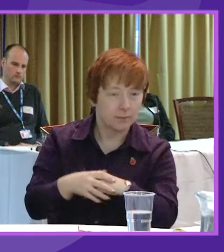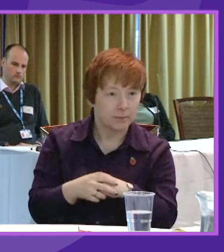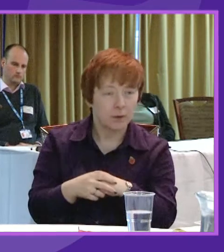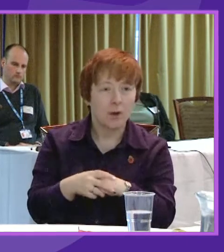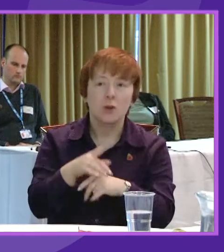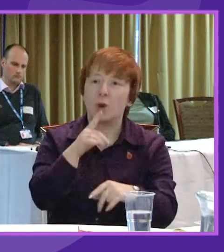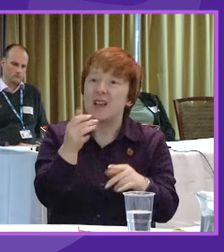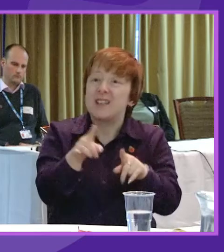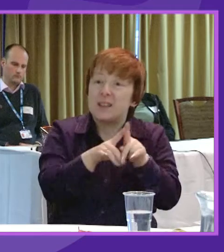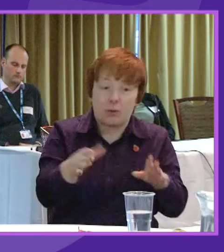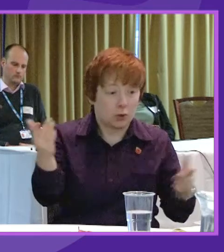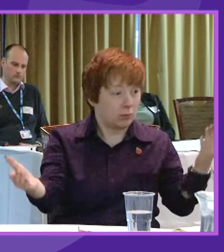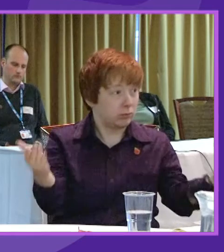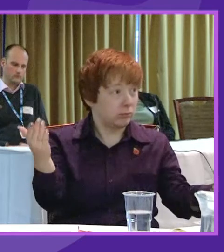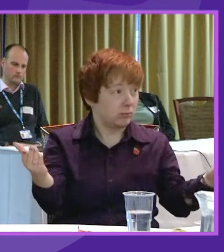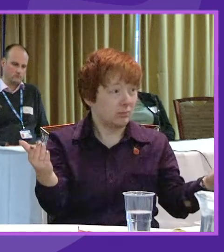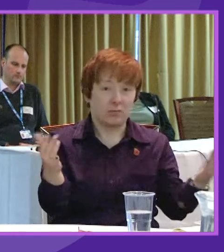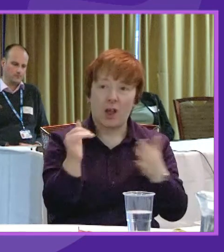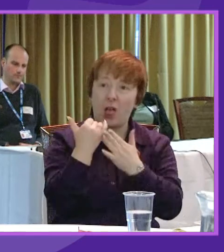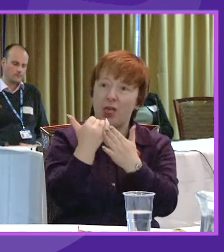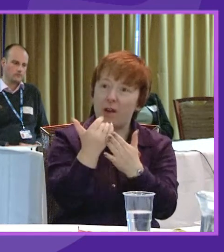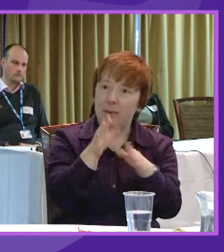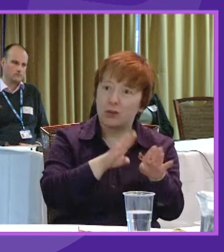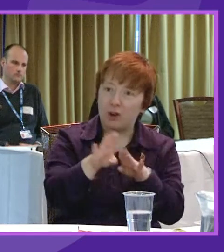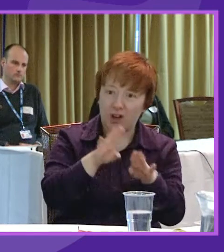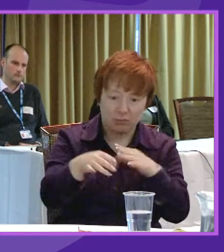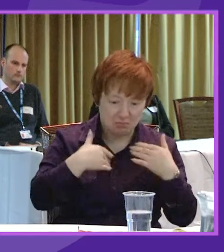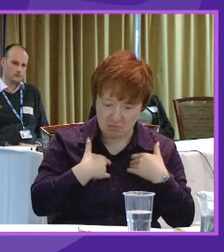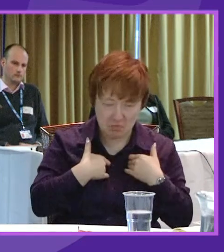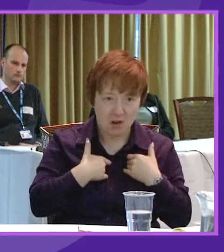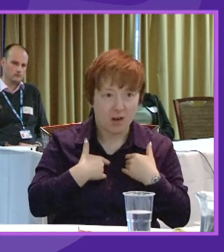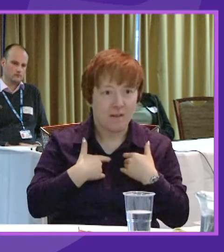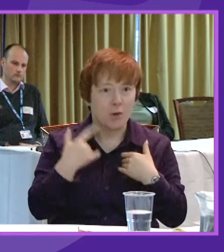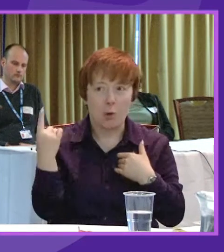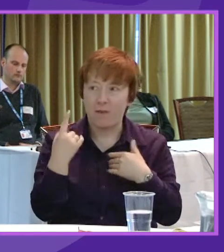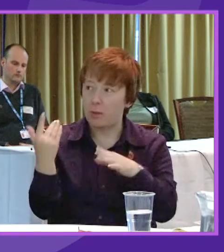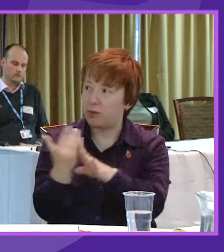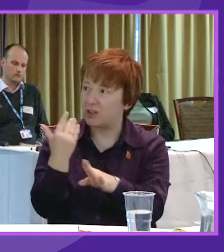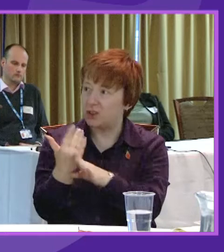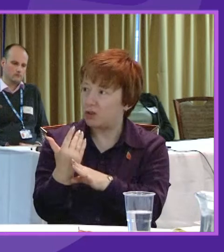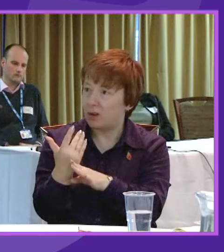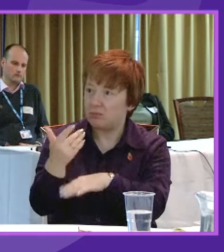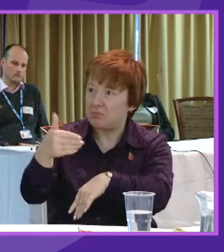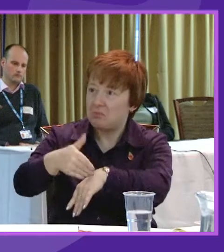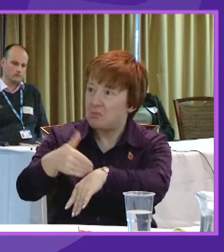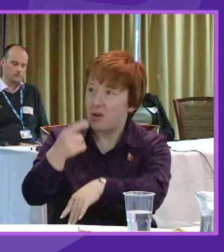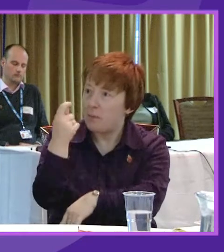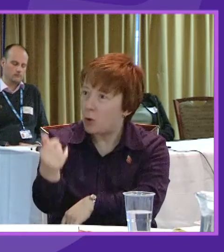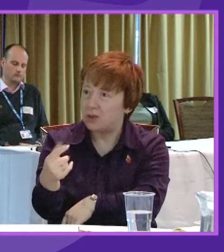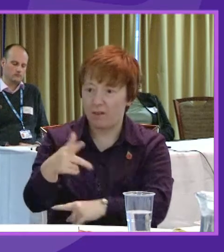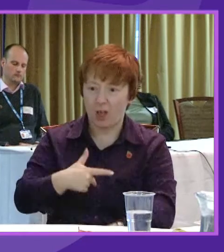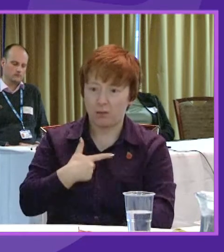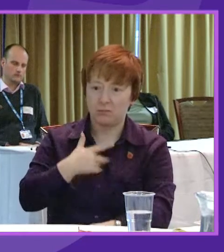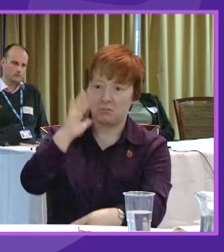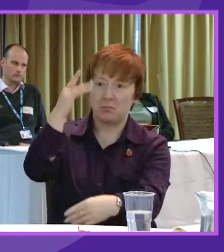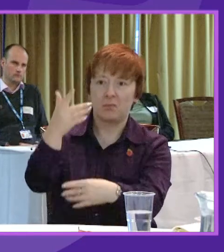little attention to practitioner wellbeing in the PWP curriculum. There's almost an implied assumption that emotional content doesn't affect you when you're